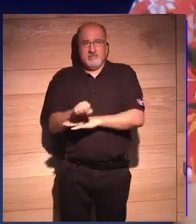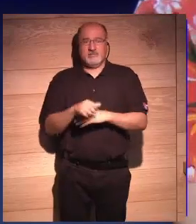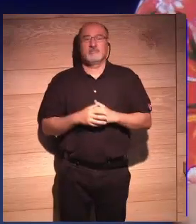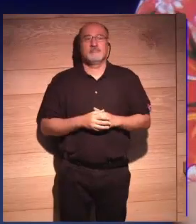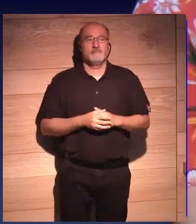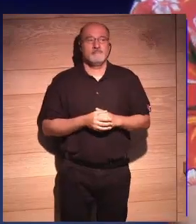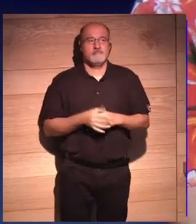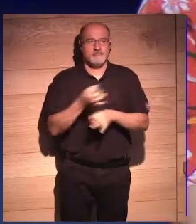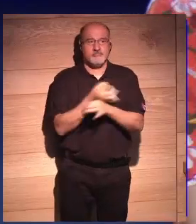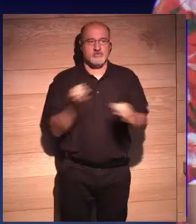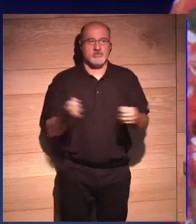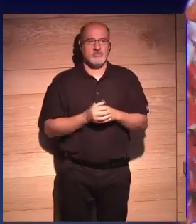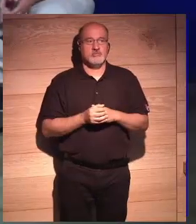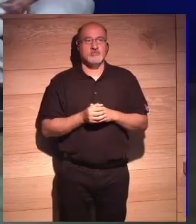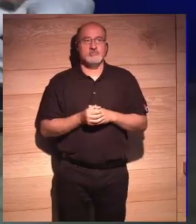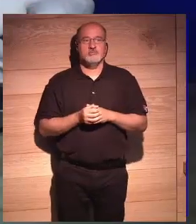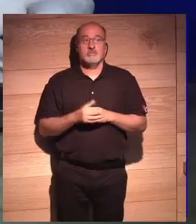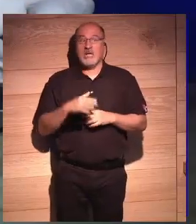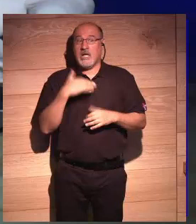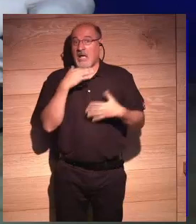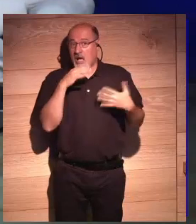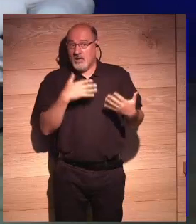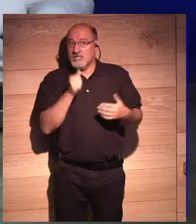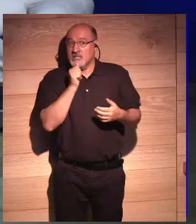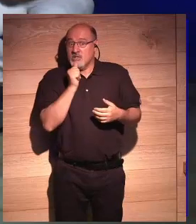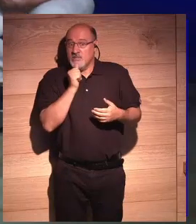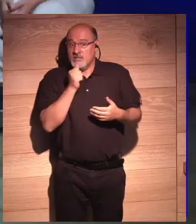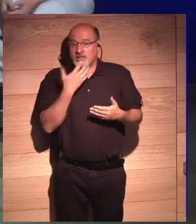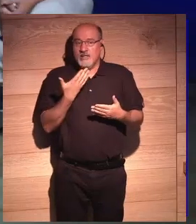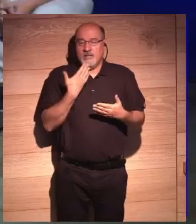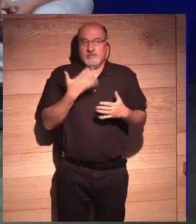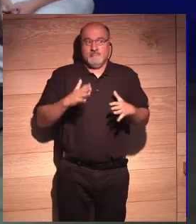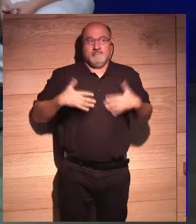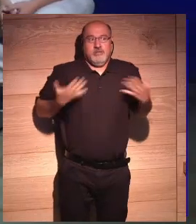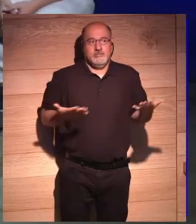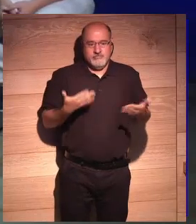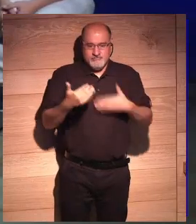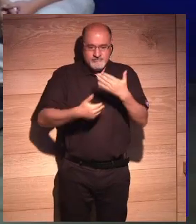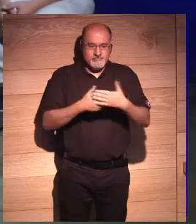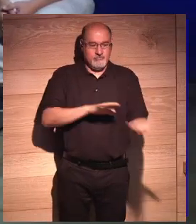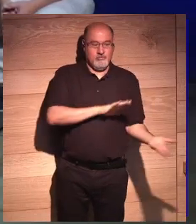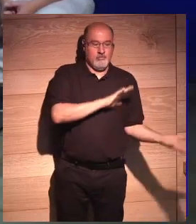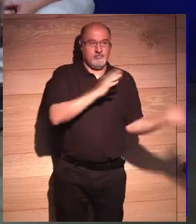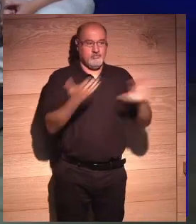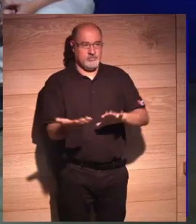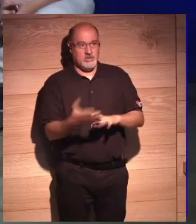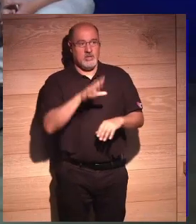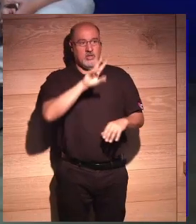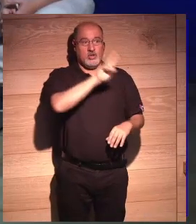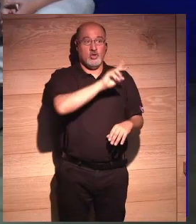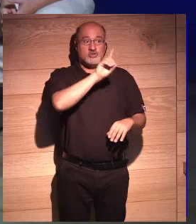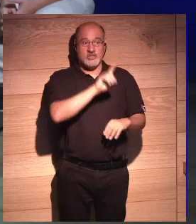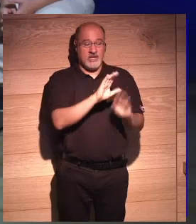practicing it. So the capability of retaining that knowledge is endless. Yeah, and I think that we are still having that surprise